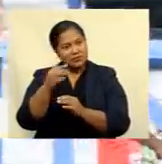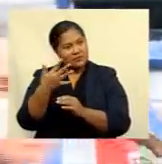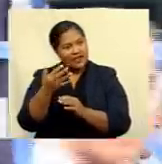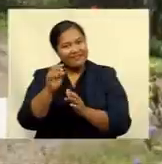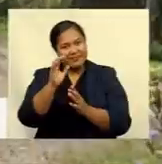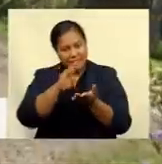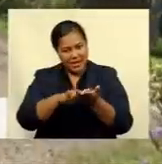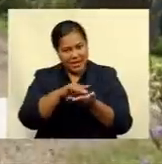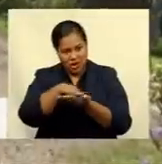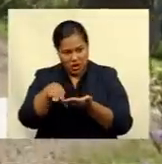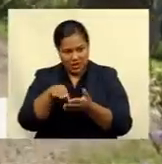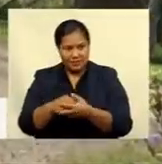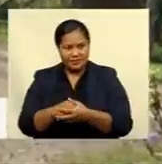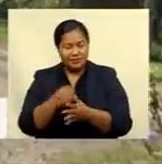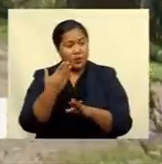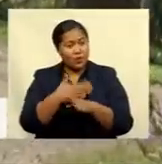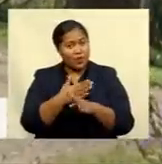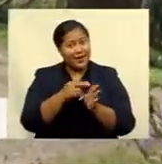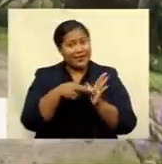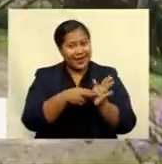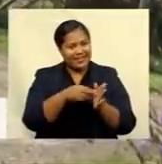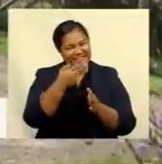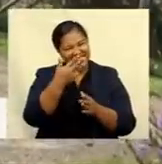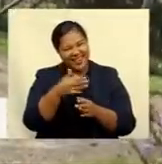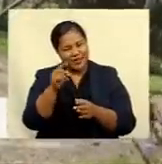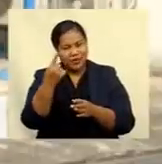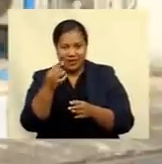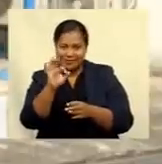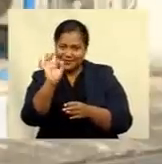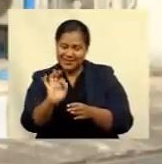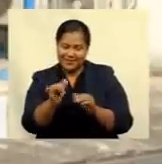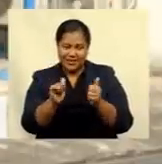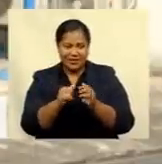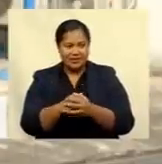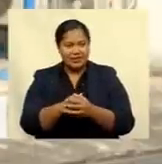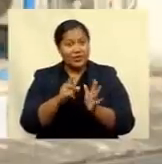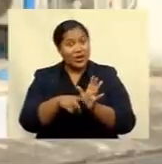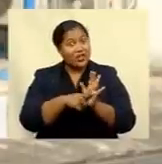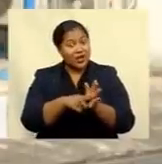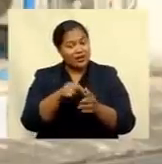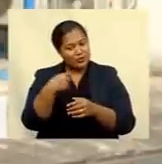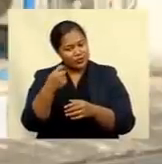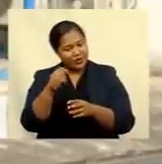at 81% and the Lautoka police station is expected to be complete by December.